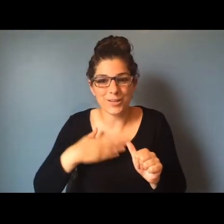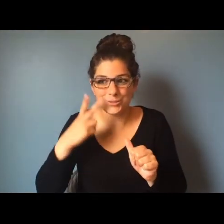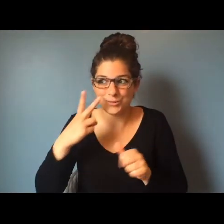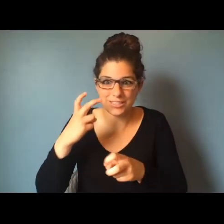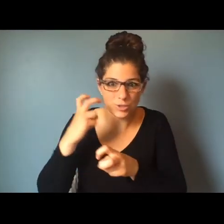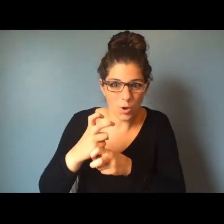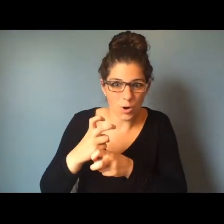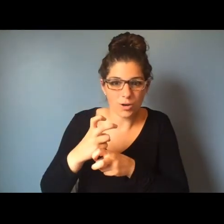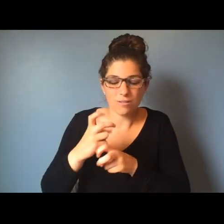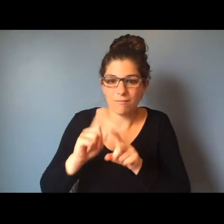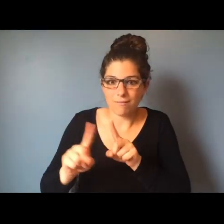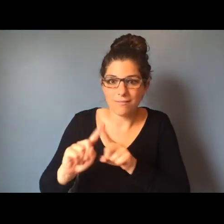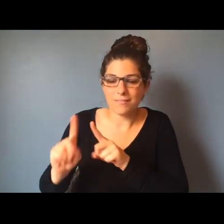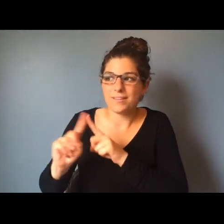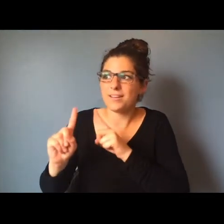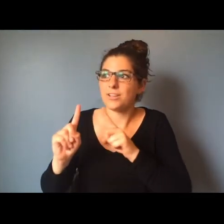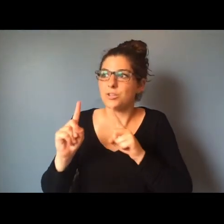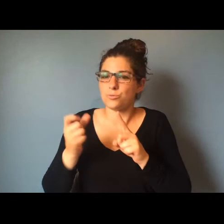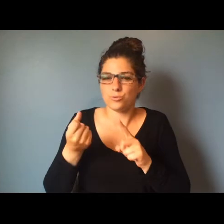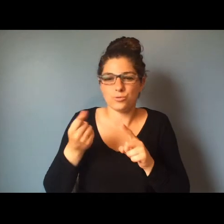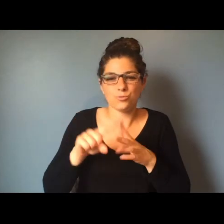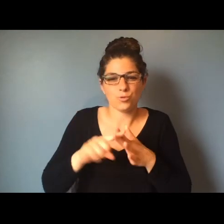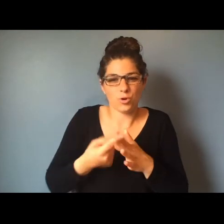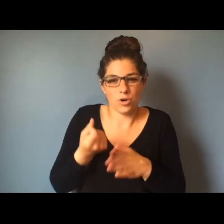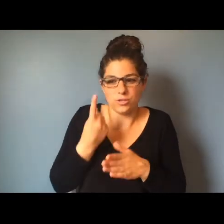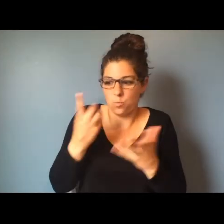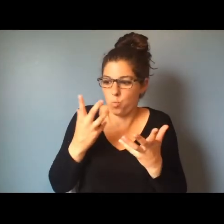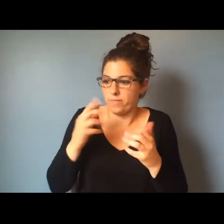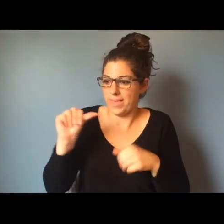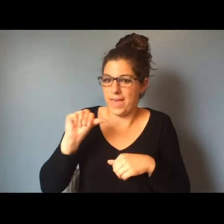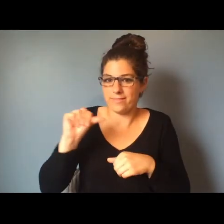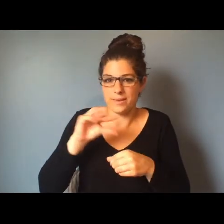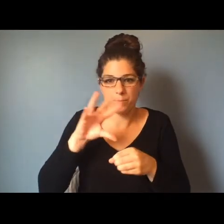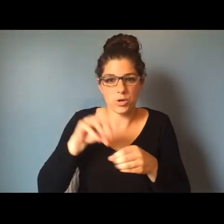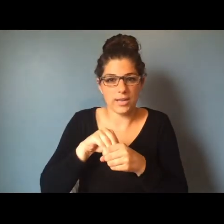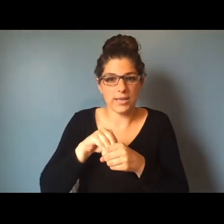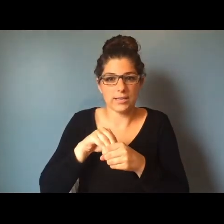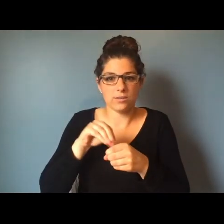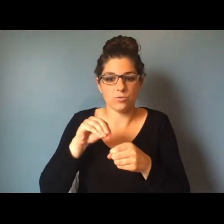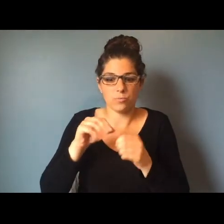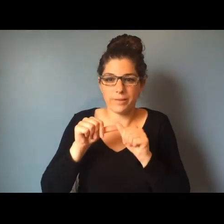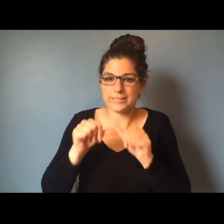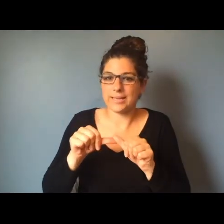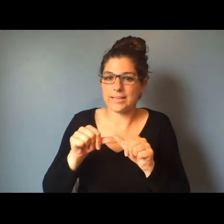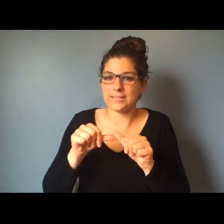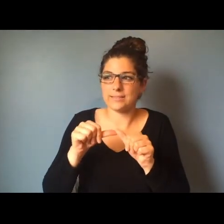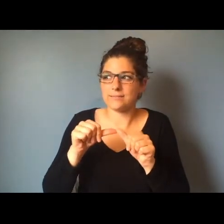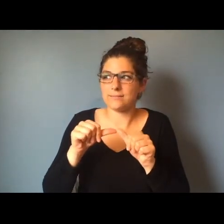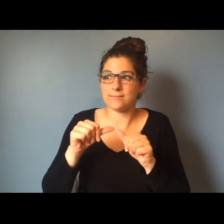is. You begin to understand what the athletes put in to maintain being at the